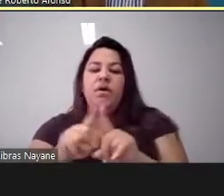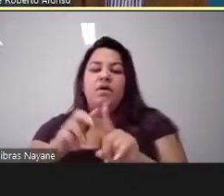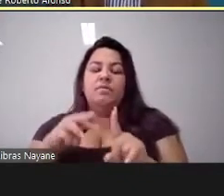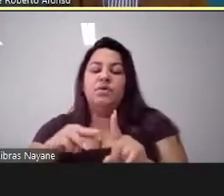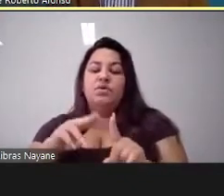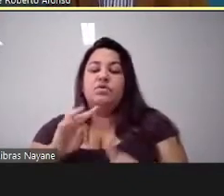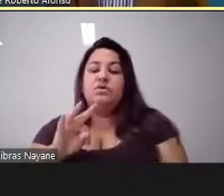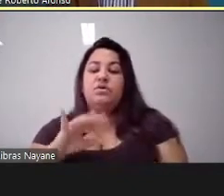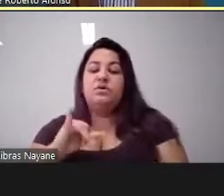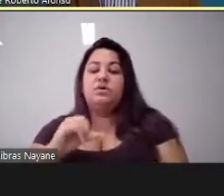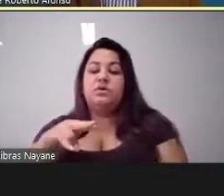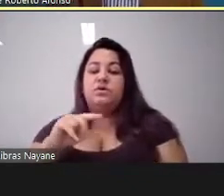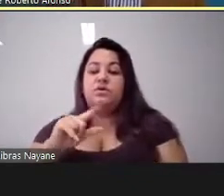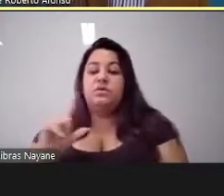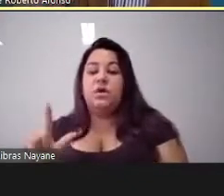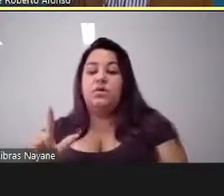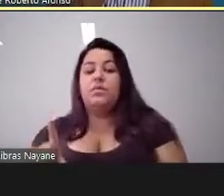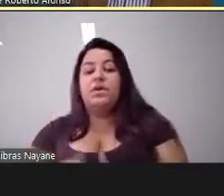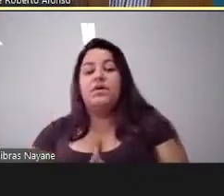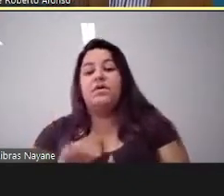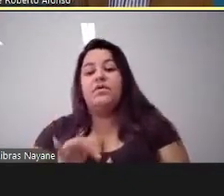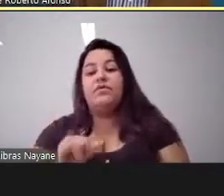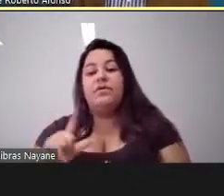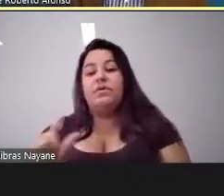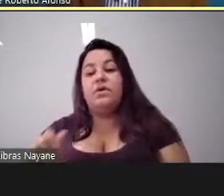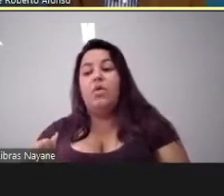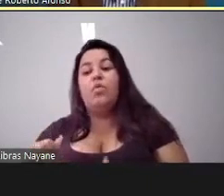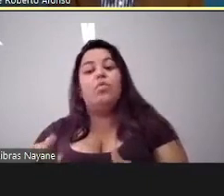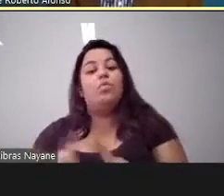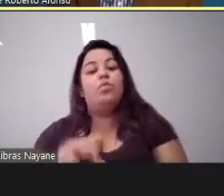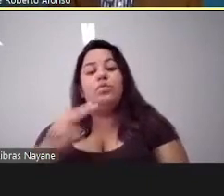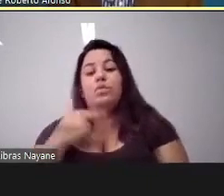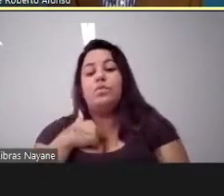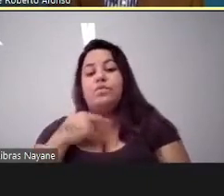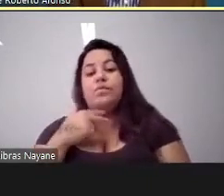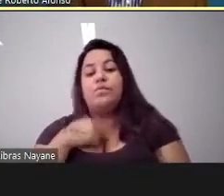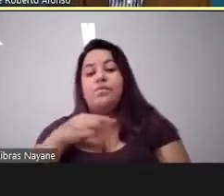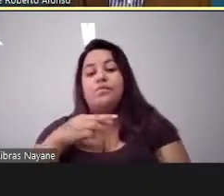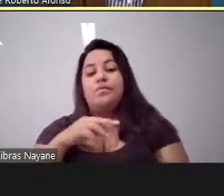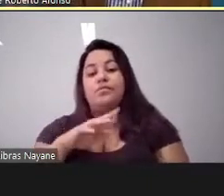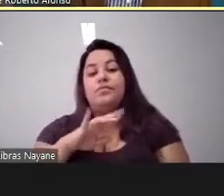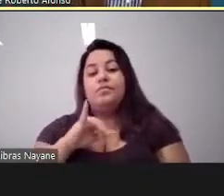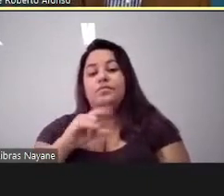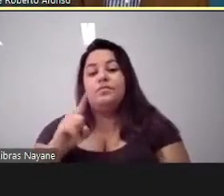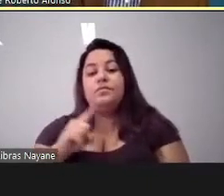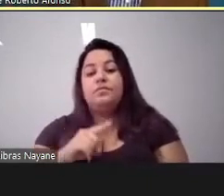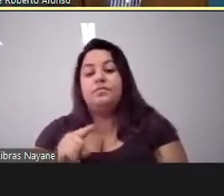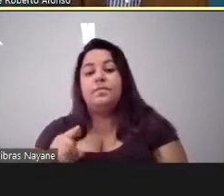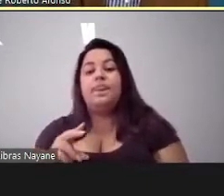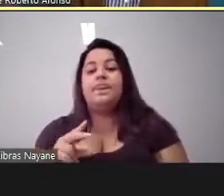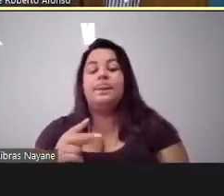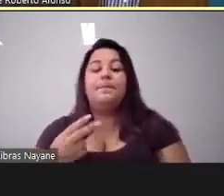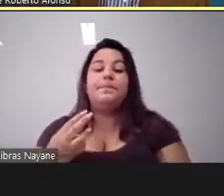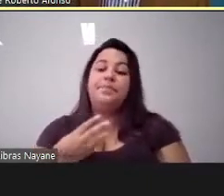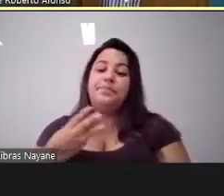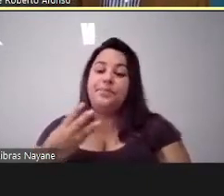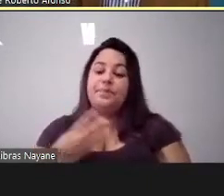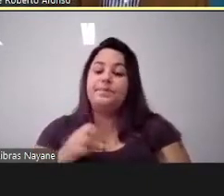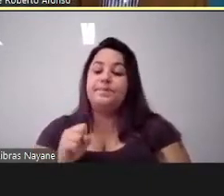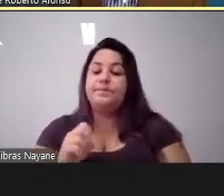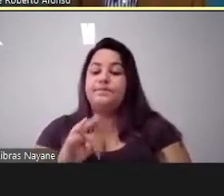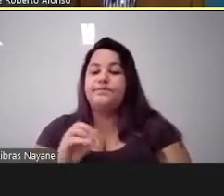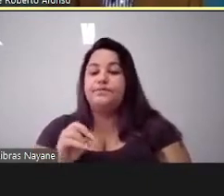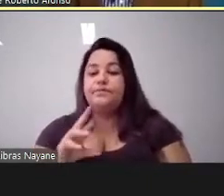these multinational companies because usually the branch cannot do something different than the